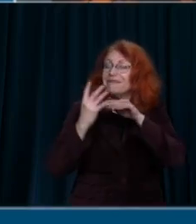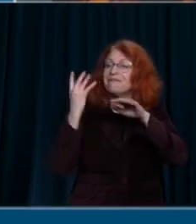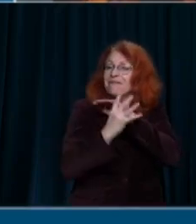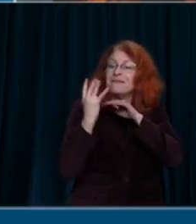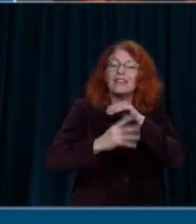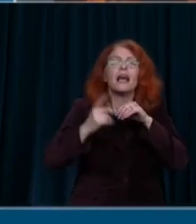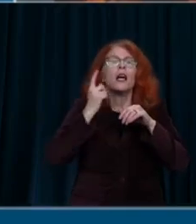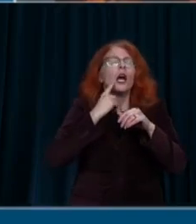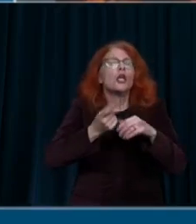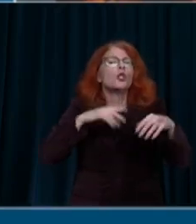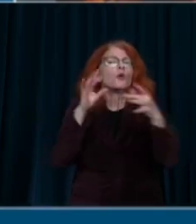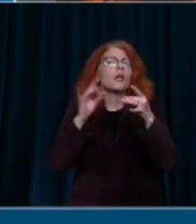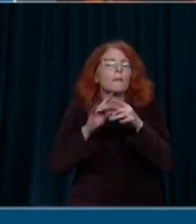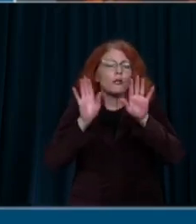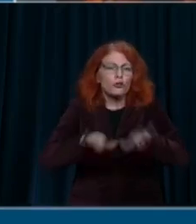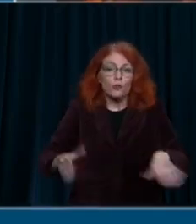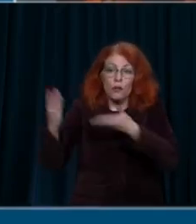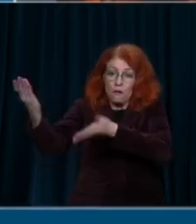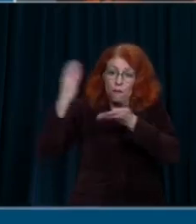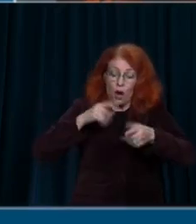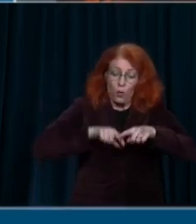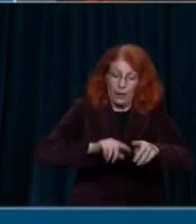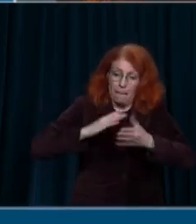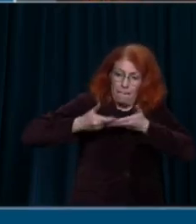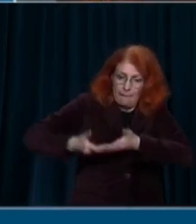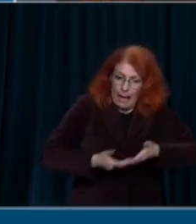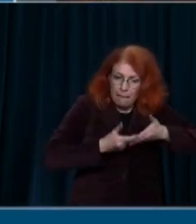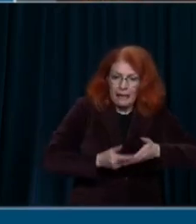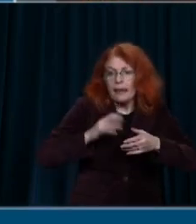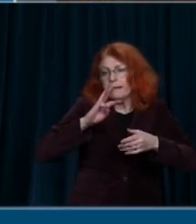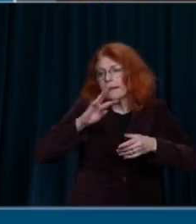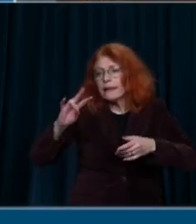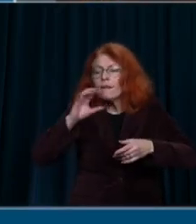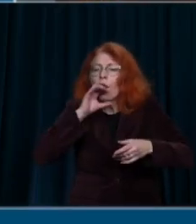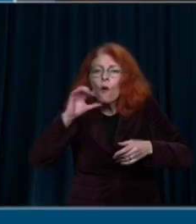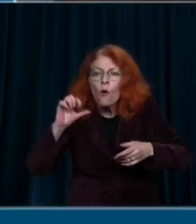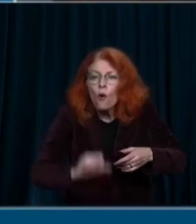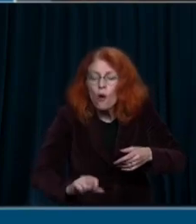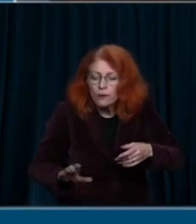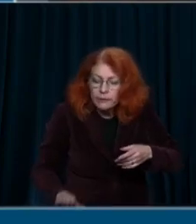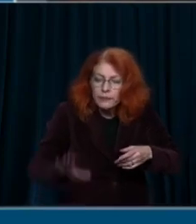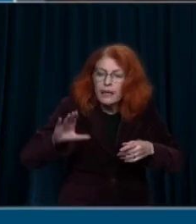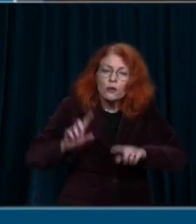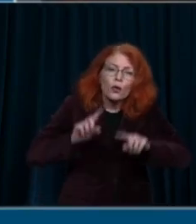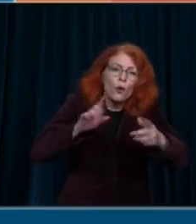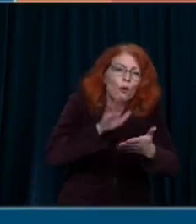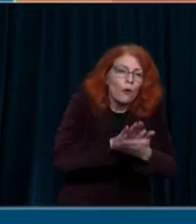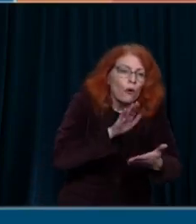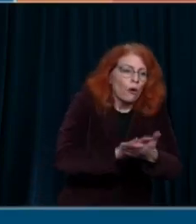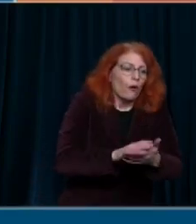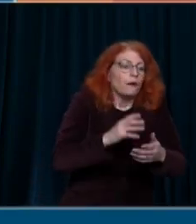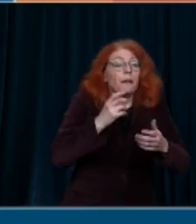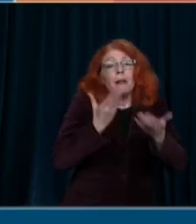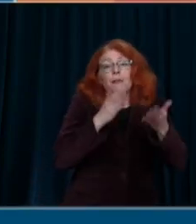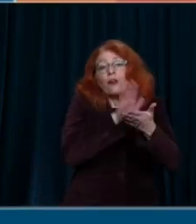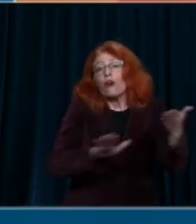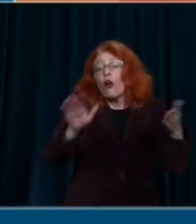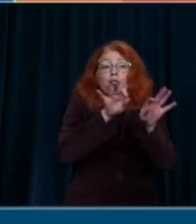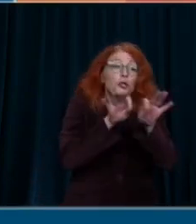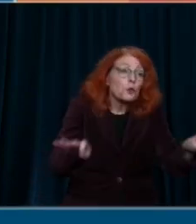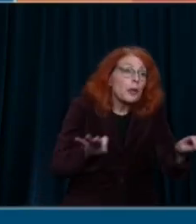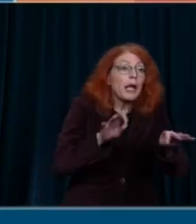about the children that were brought in here as babies, okay, 6, 7 years old. Now they've gone to school. They got maybe a college degree or